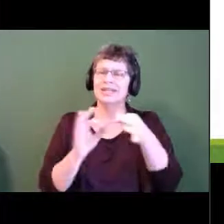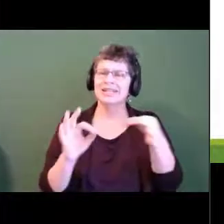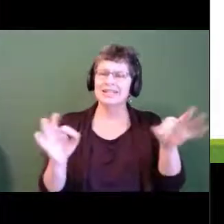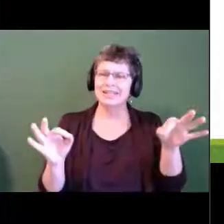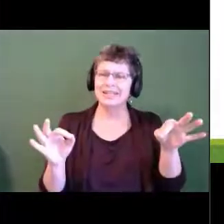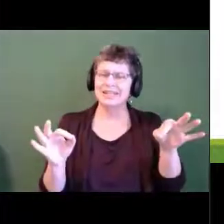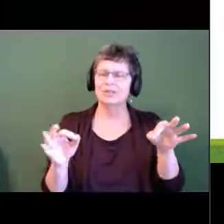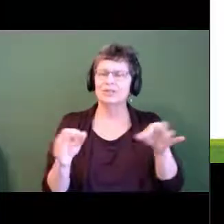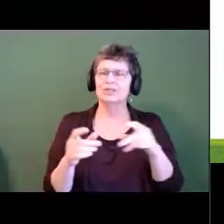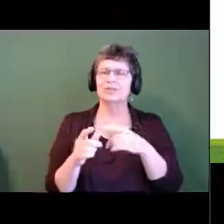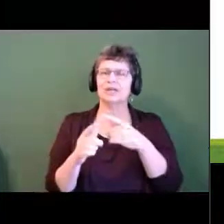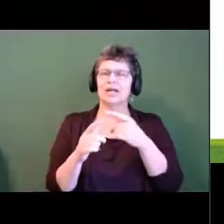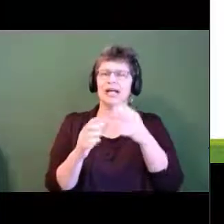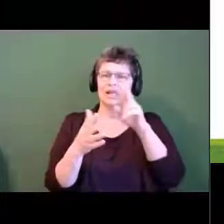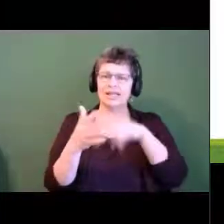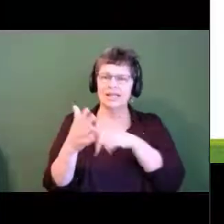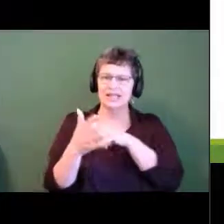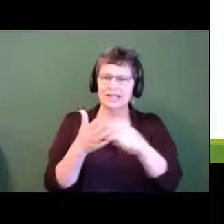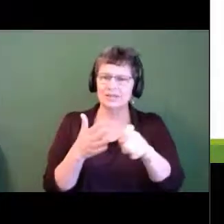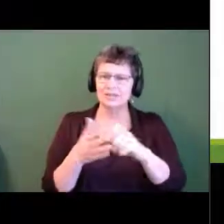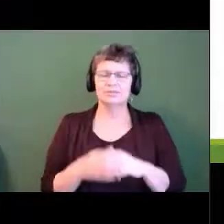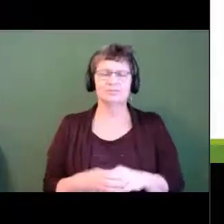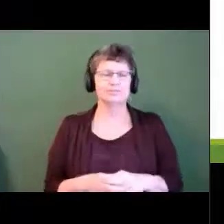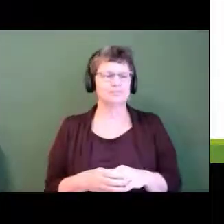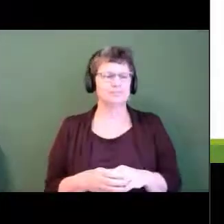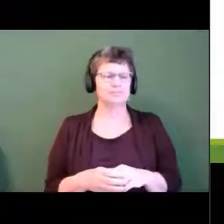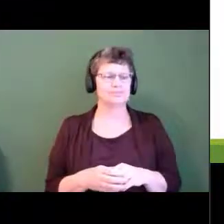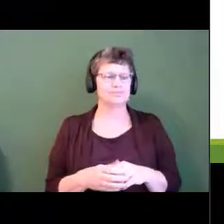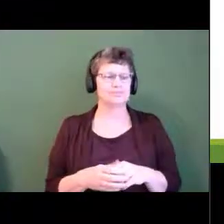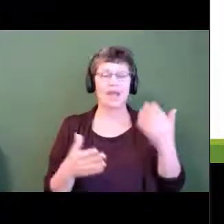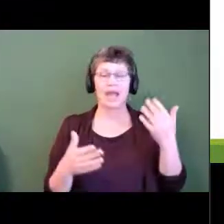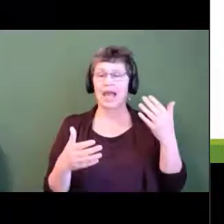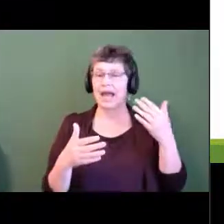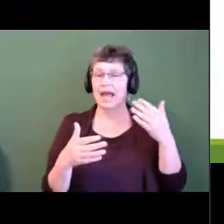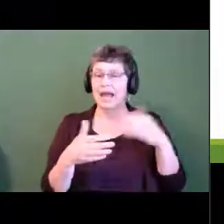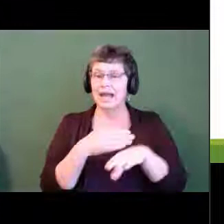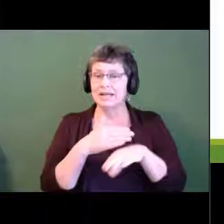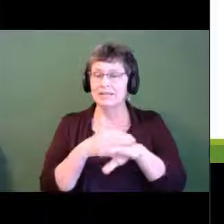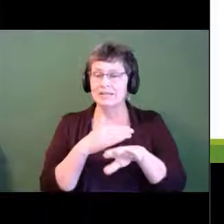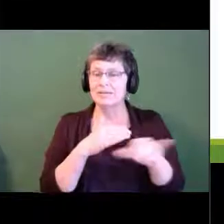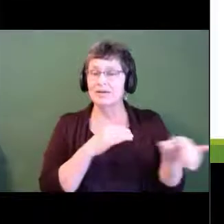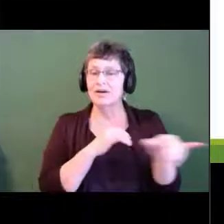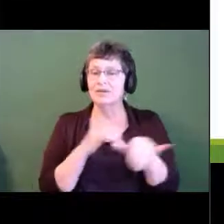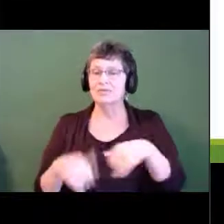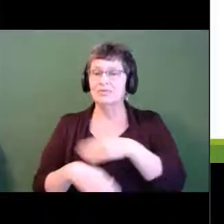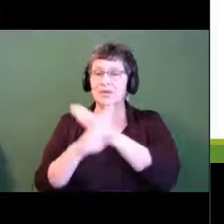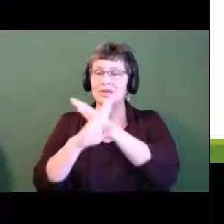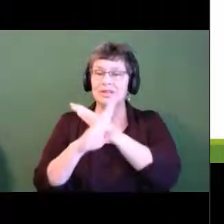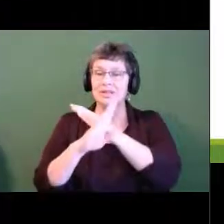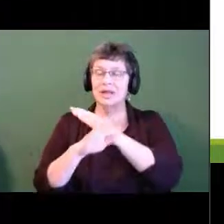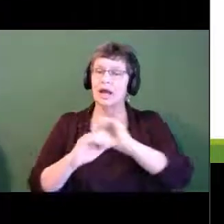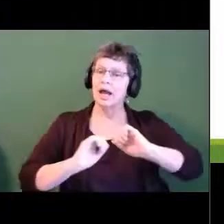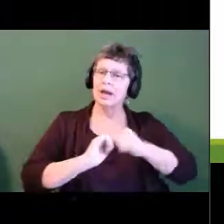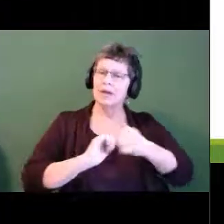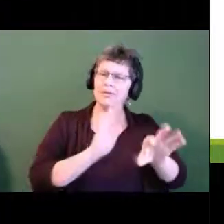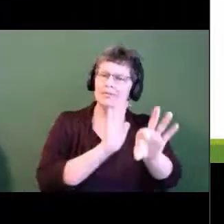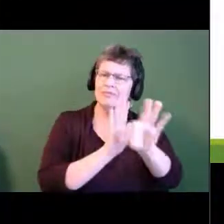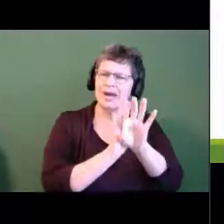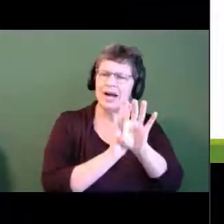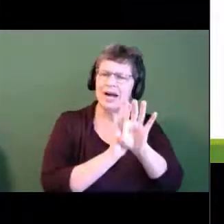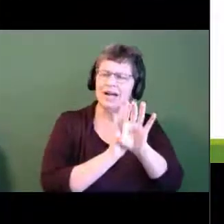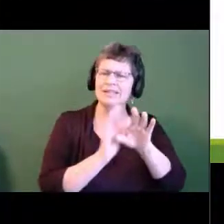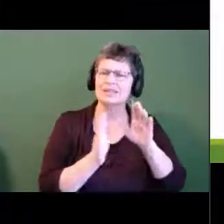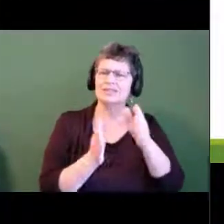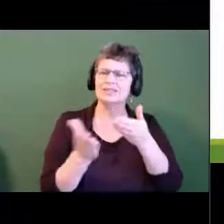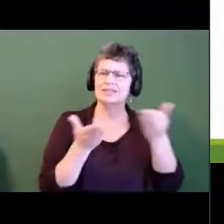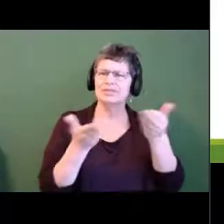access to services is another barrier to social inclusion. And that's like finding the services. That's really hard. Those awful